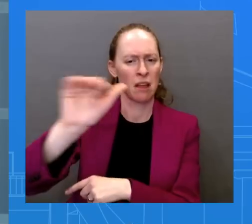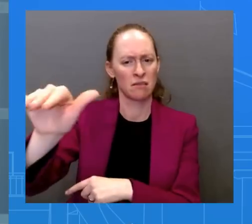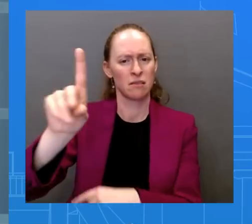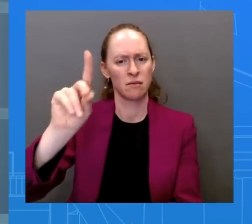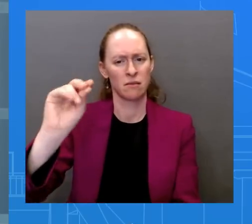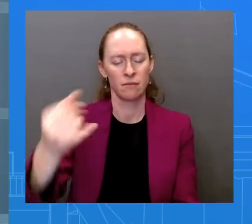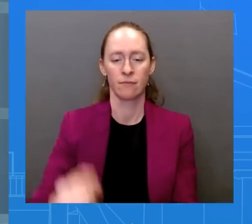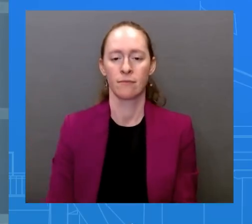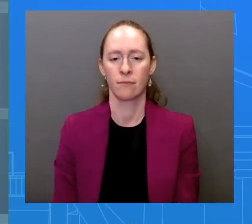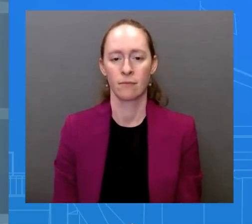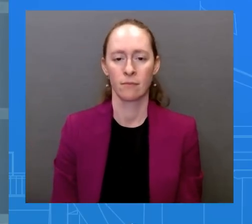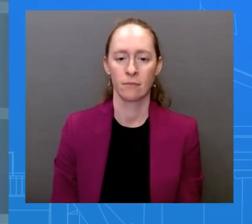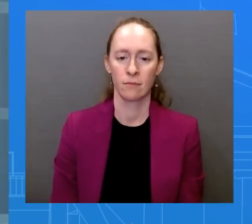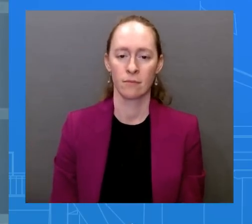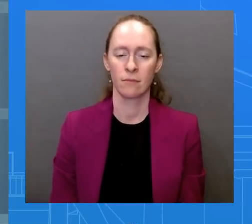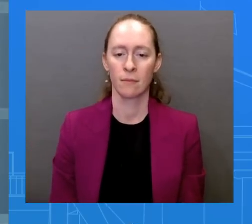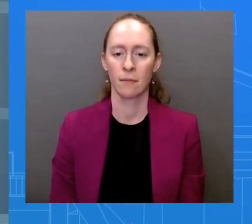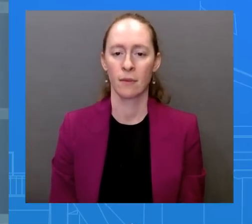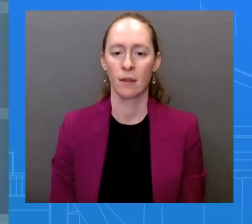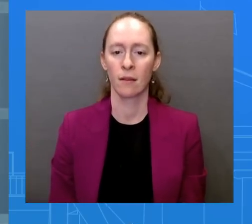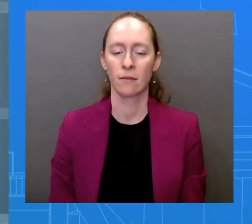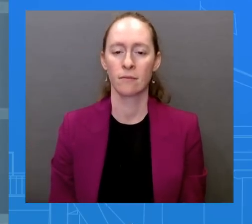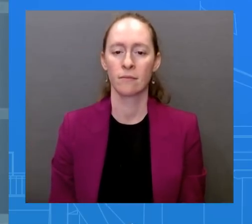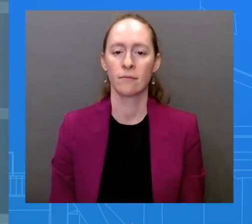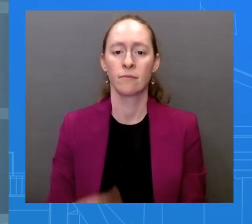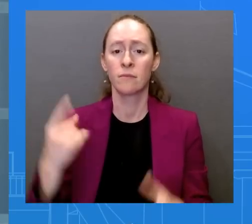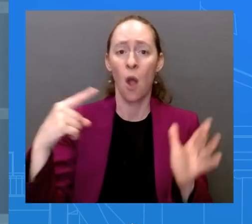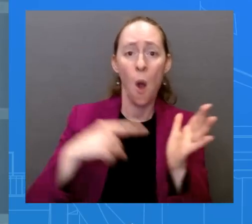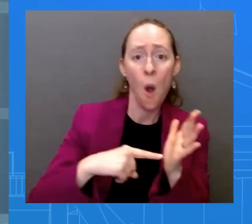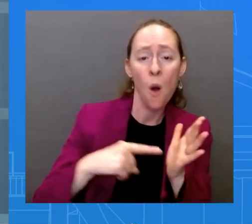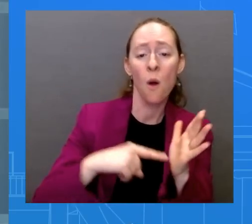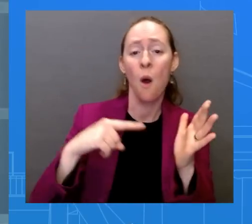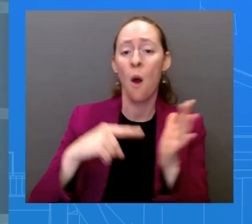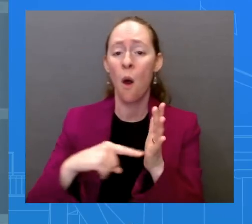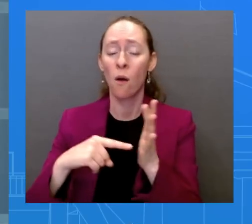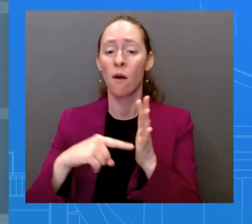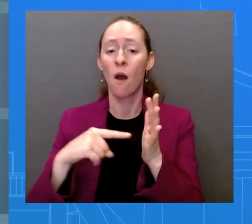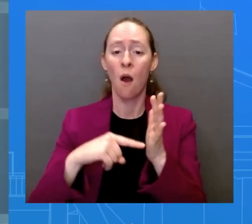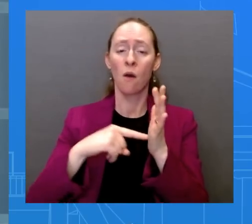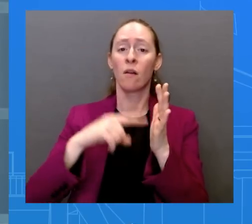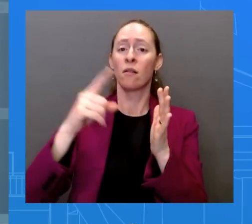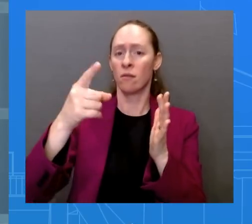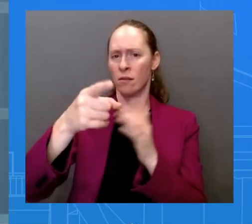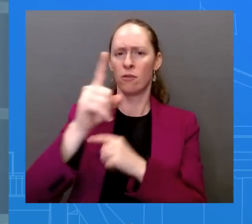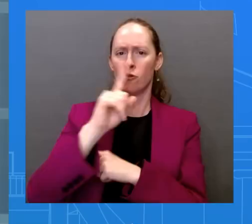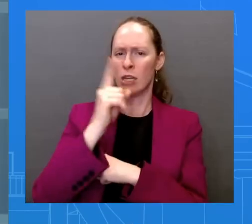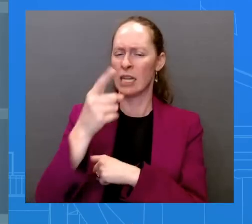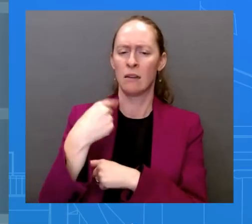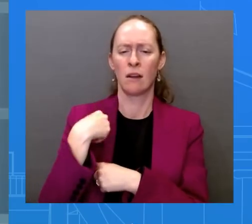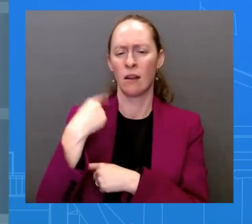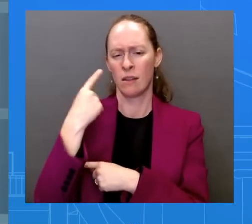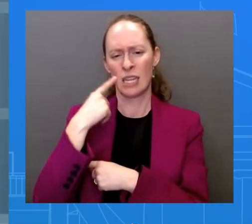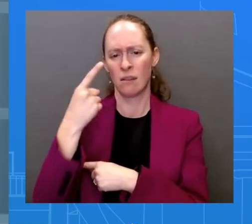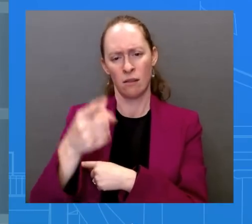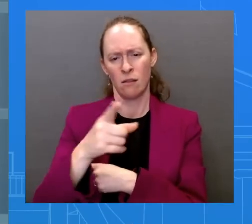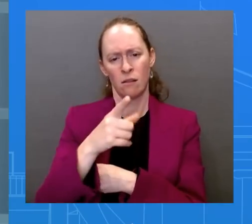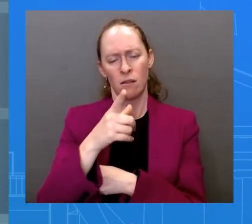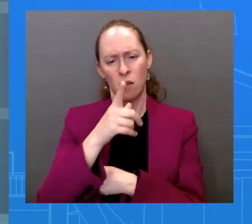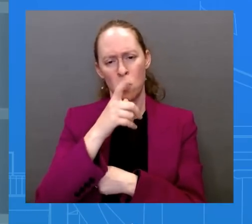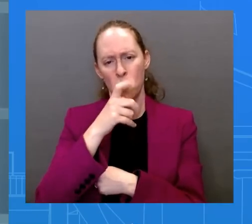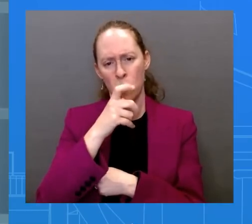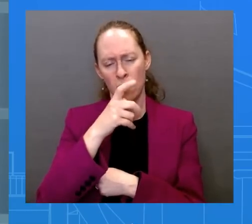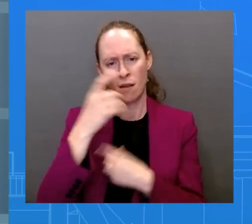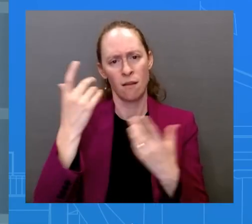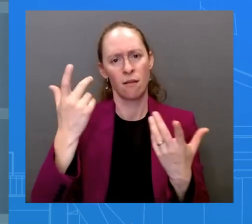debt relief. And at the bottom line is, this is going to give some breathing room to many Americans, tens of millions